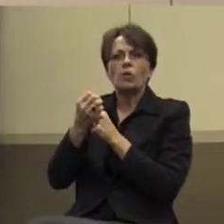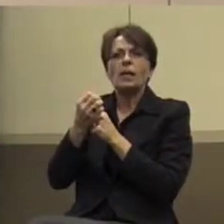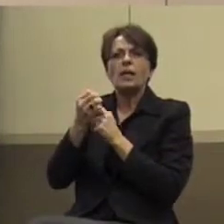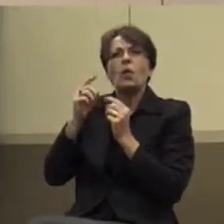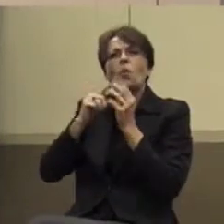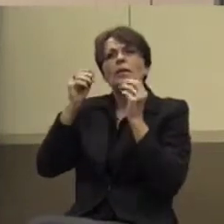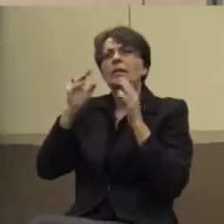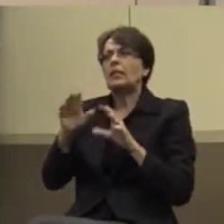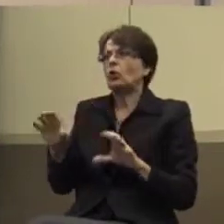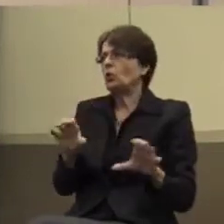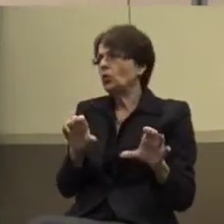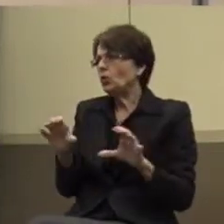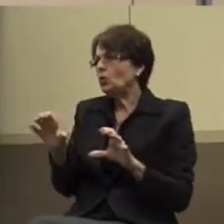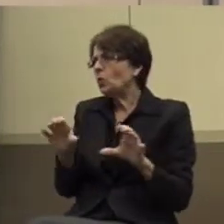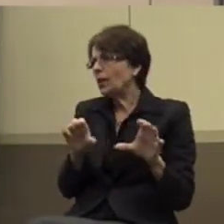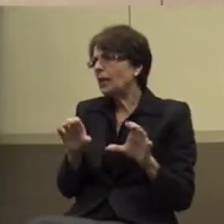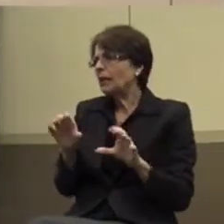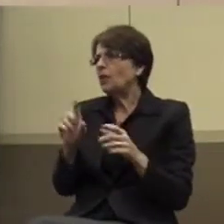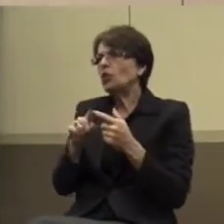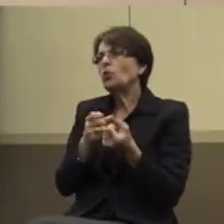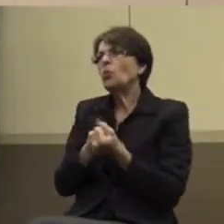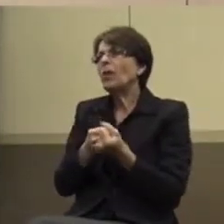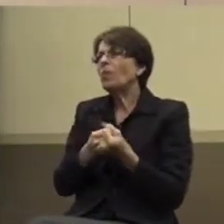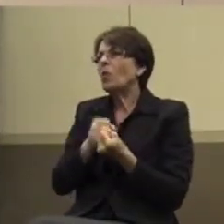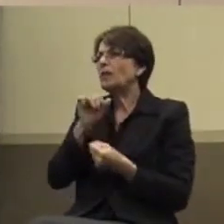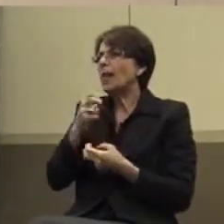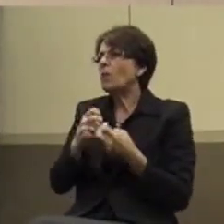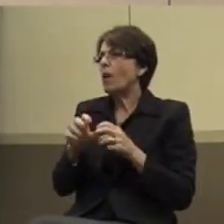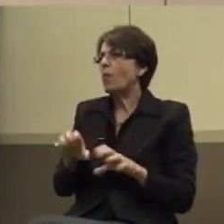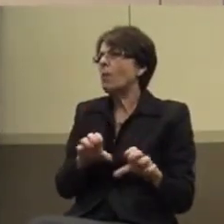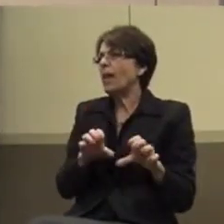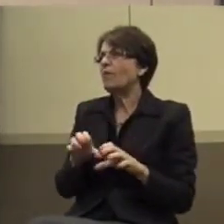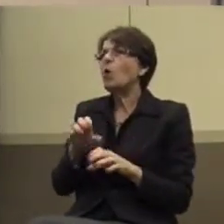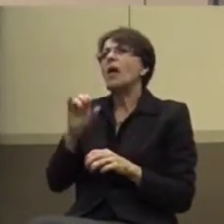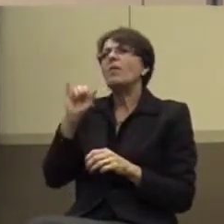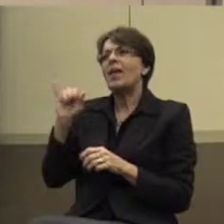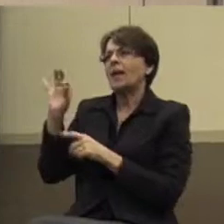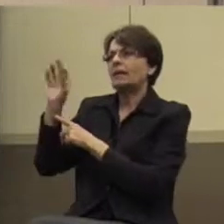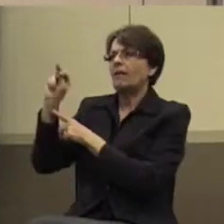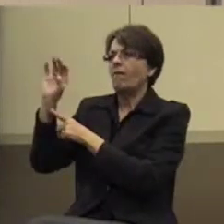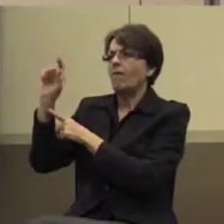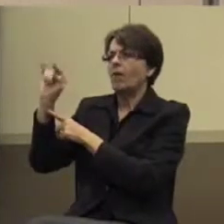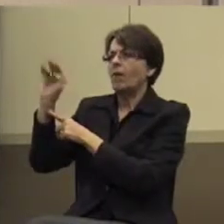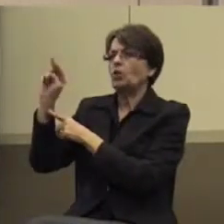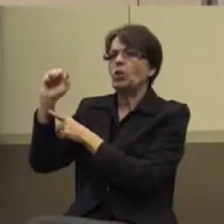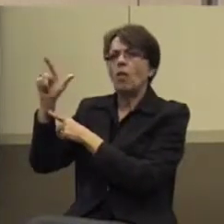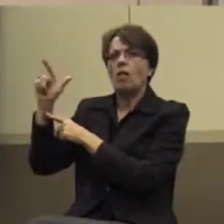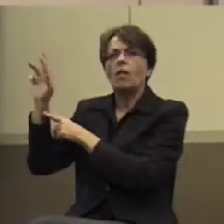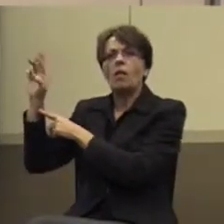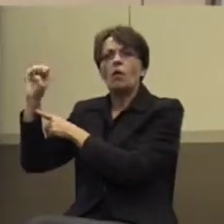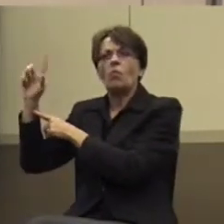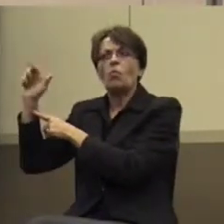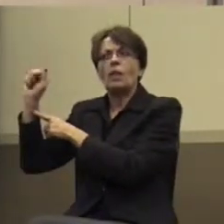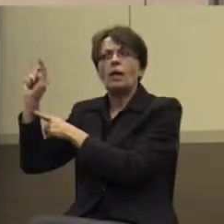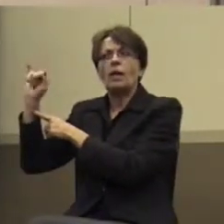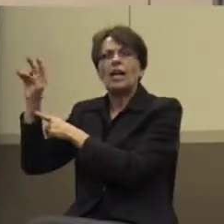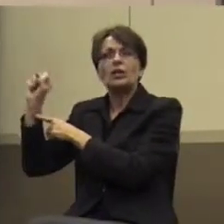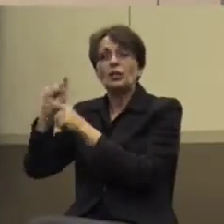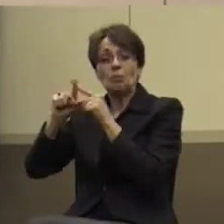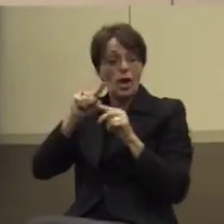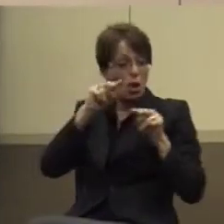problem behavior. That's the functional relations part. But you can't really see it from the graph itself as much. You know?